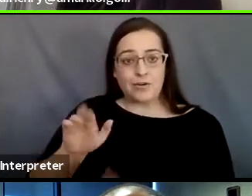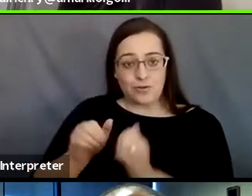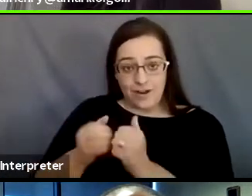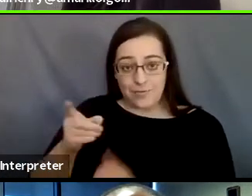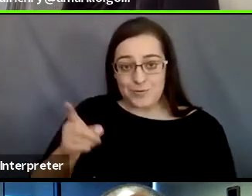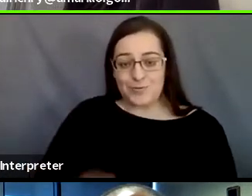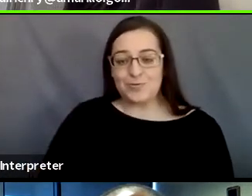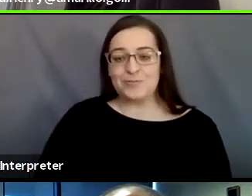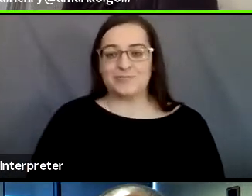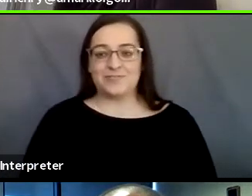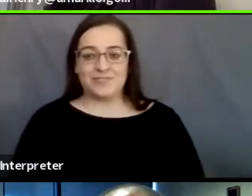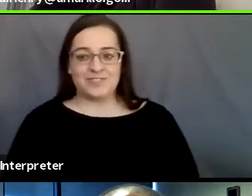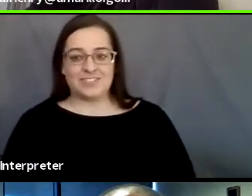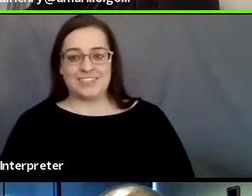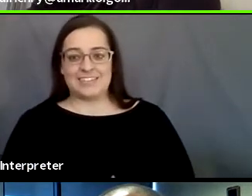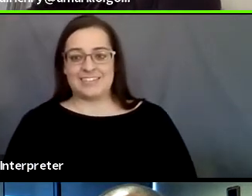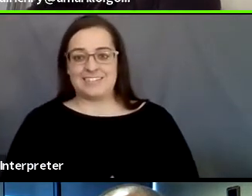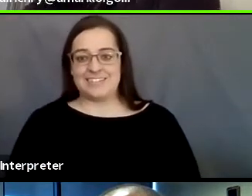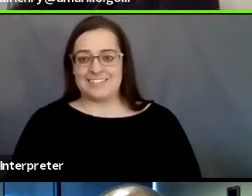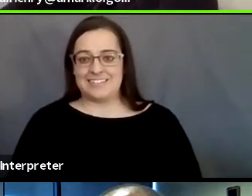today?